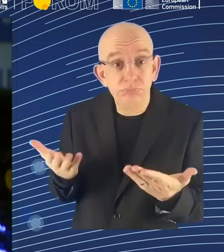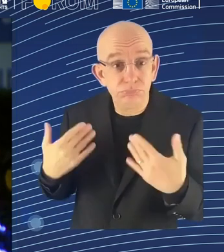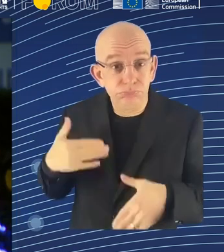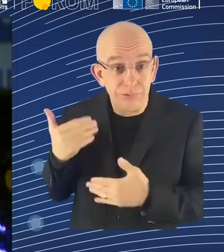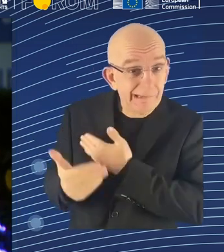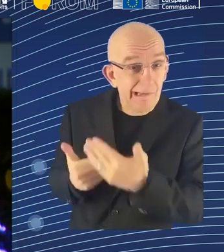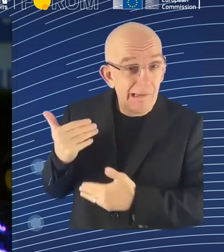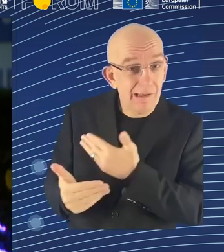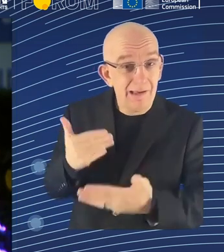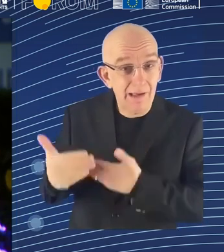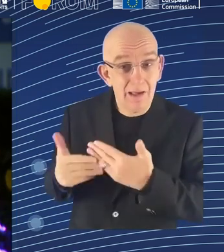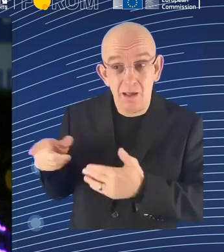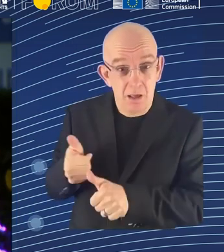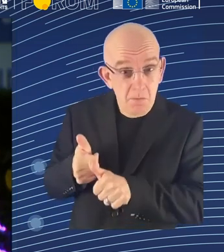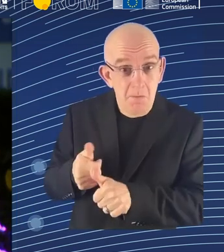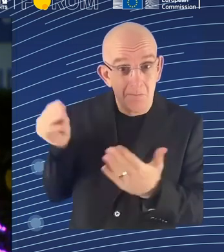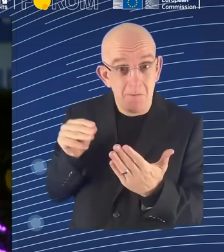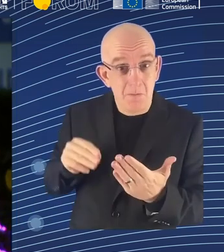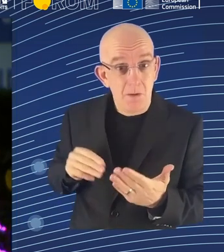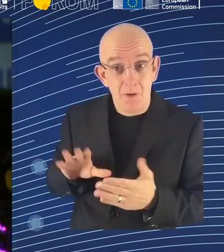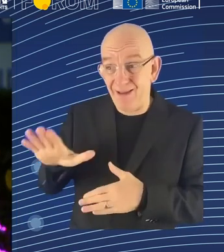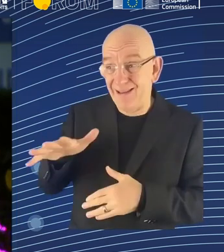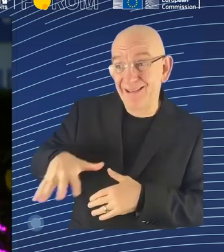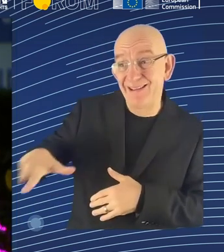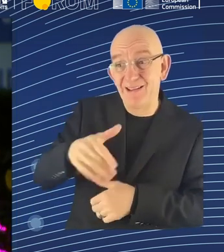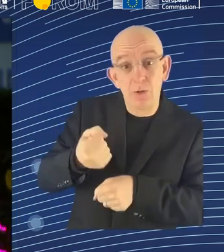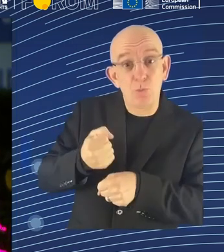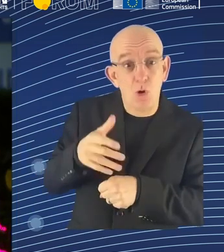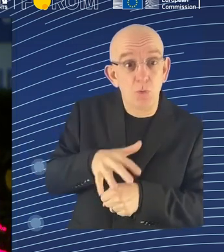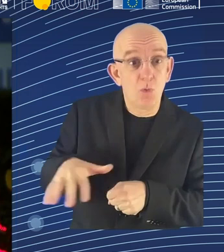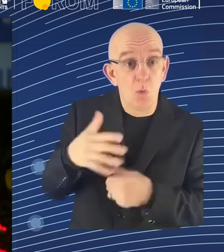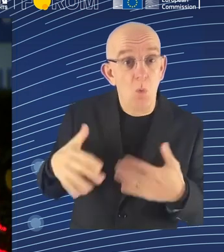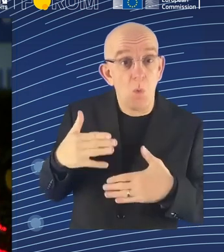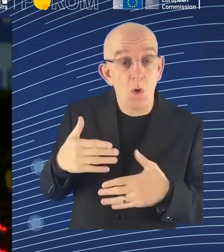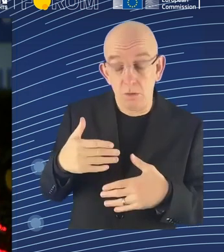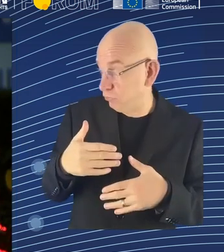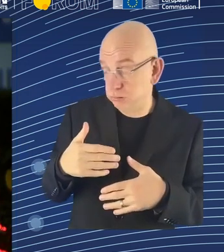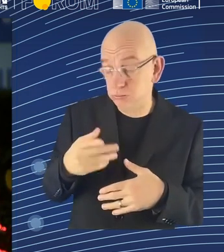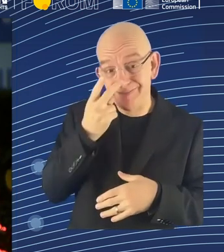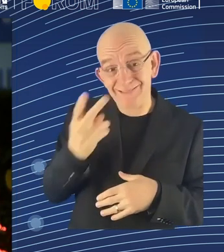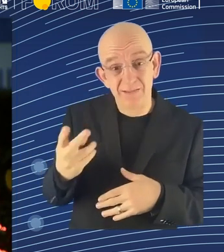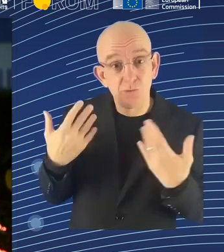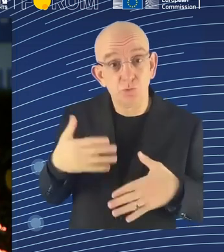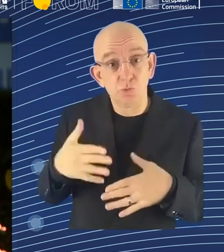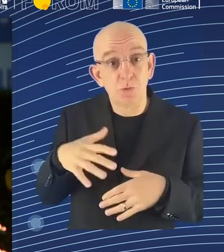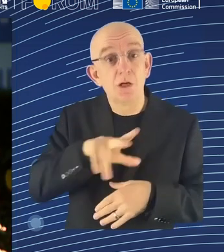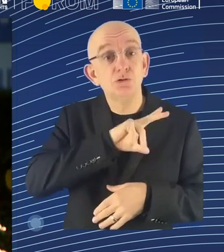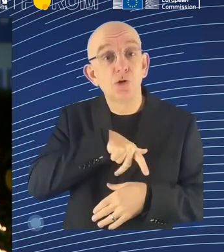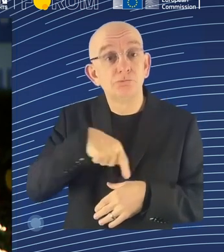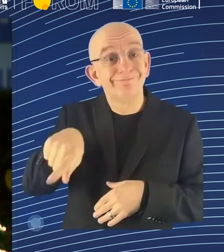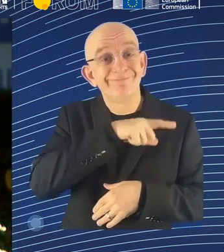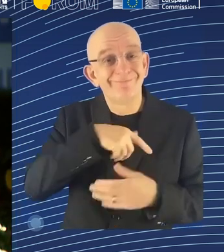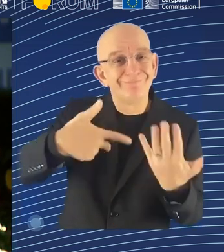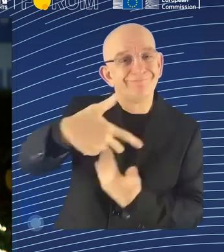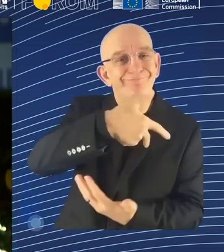could lead to a deterioration in social relations and social ties, which would be totally unacceptable. So, we have our